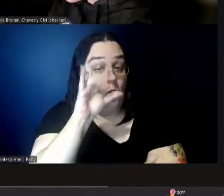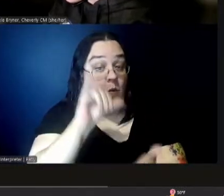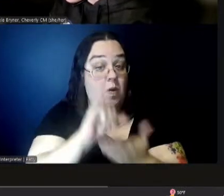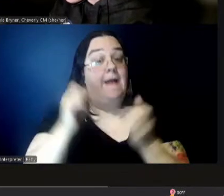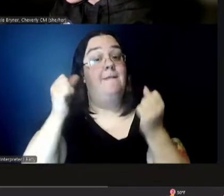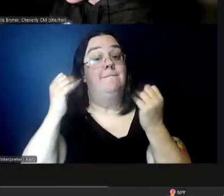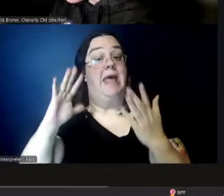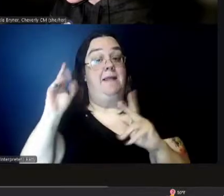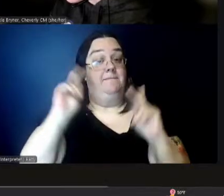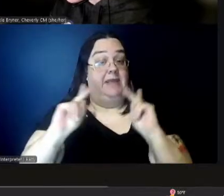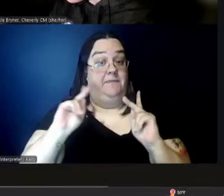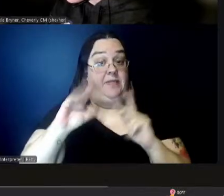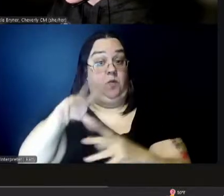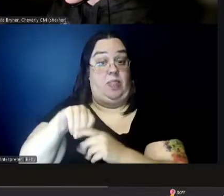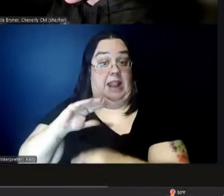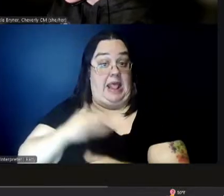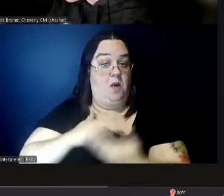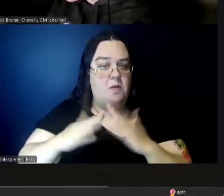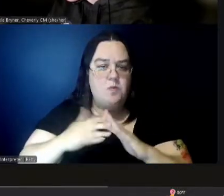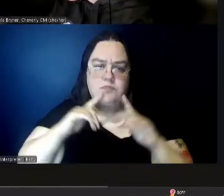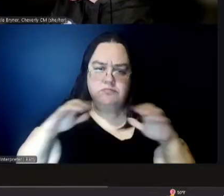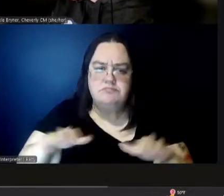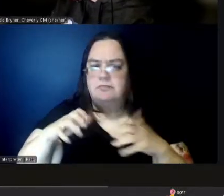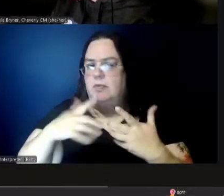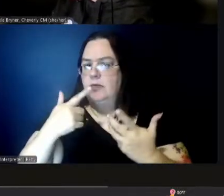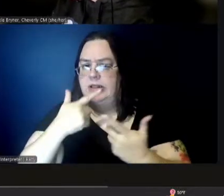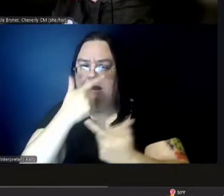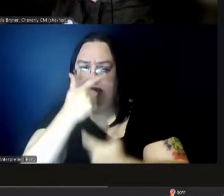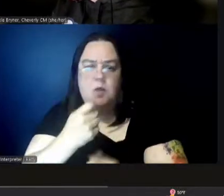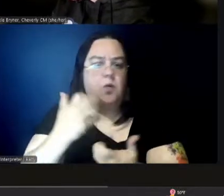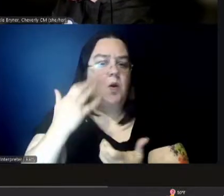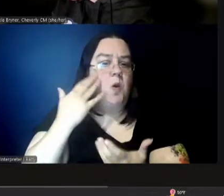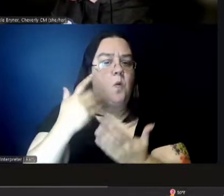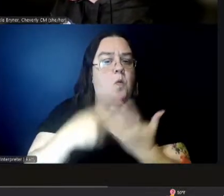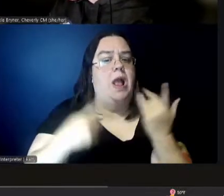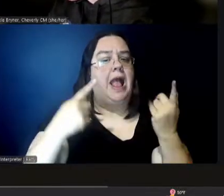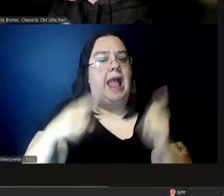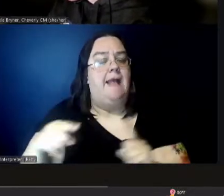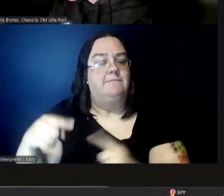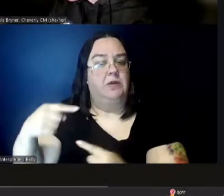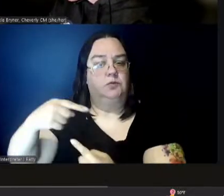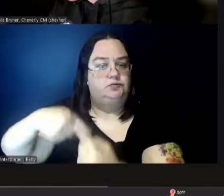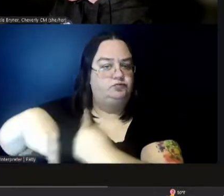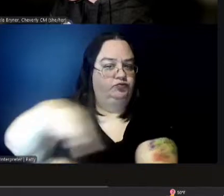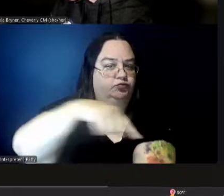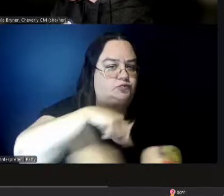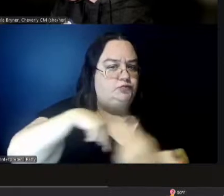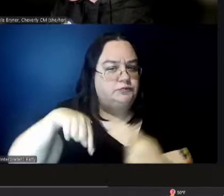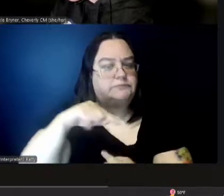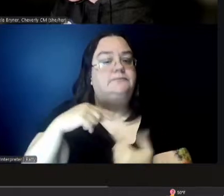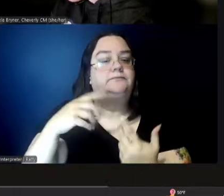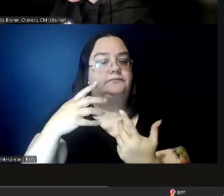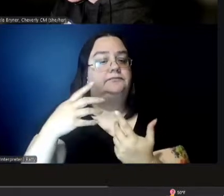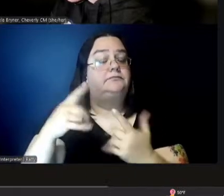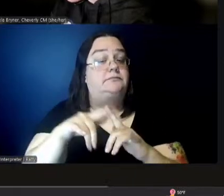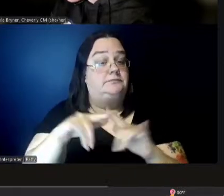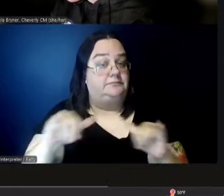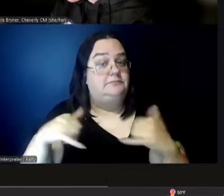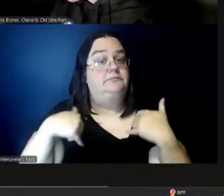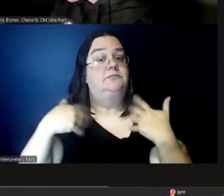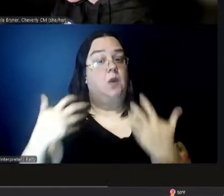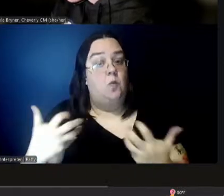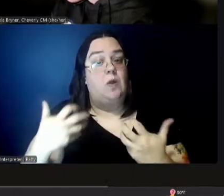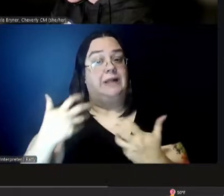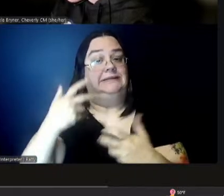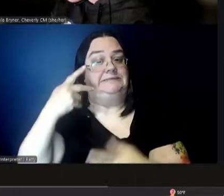actively interested in what's happening around, and we're interested in keeping our parks